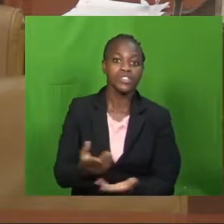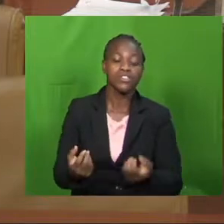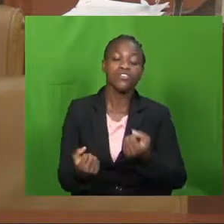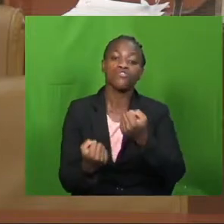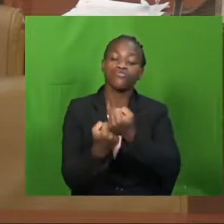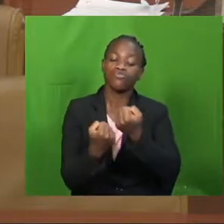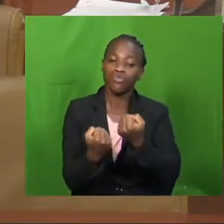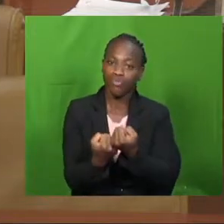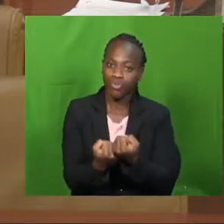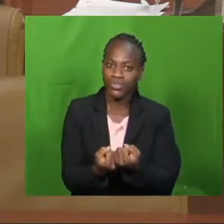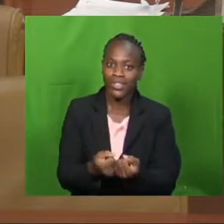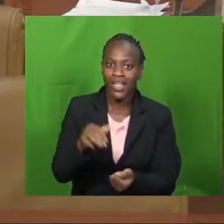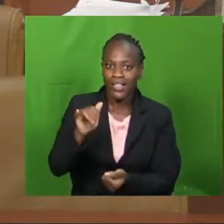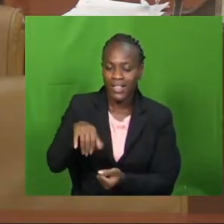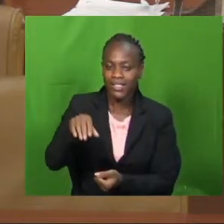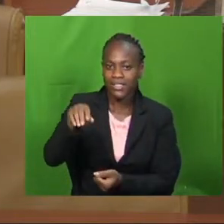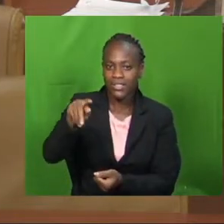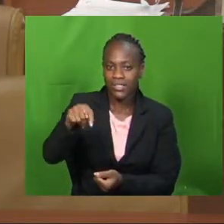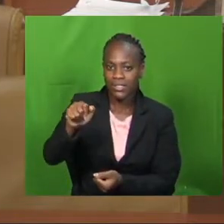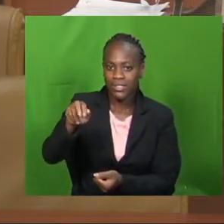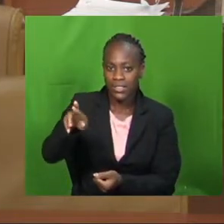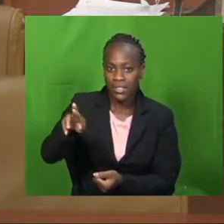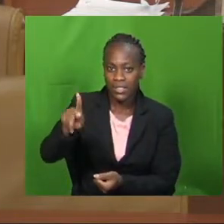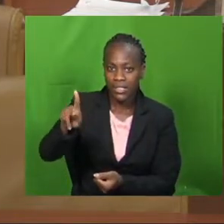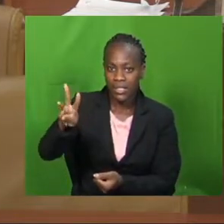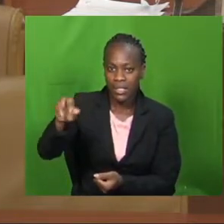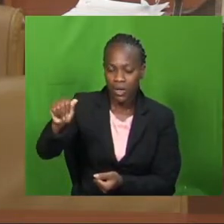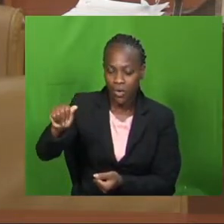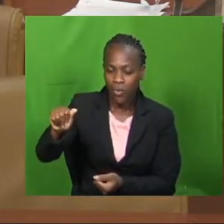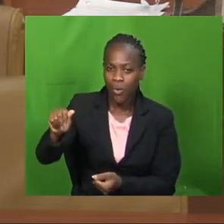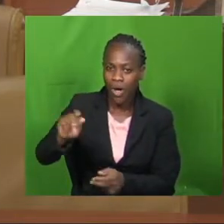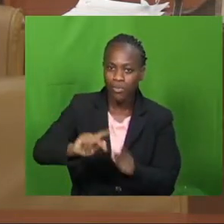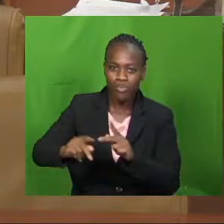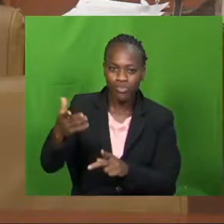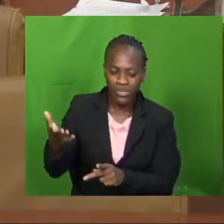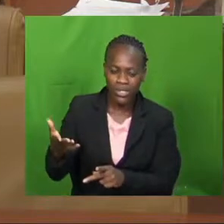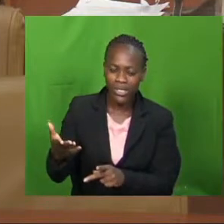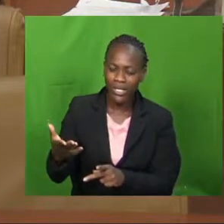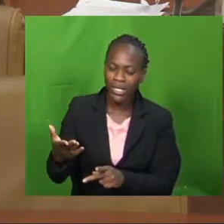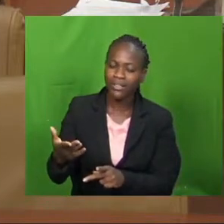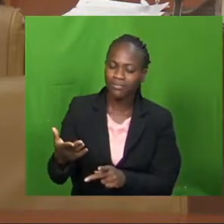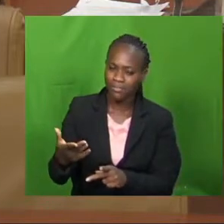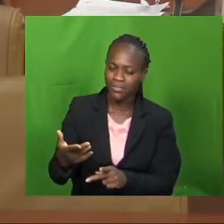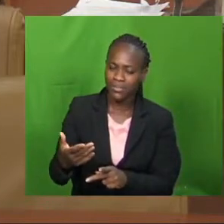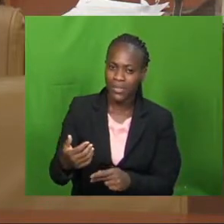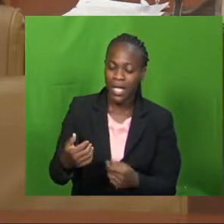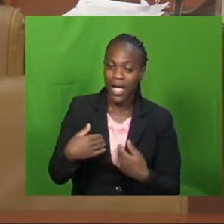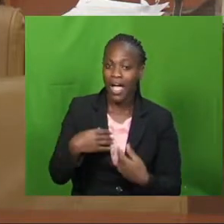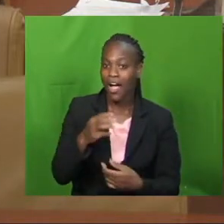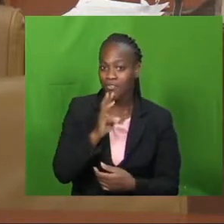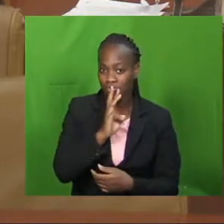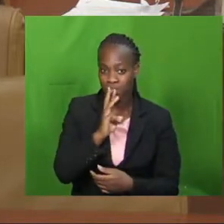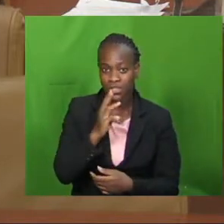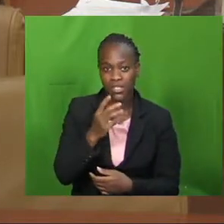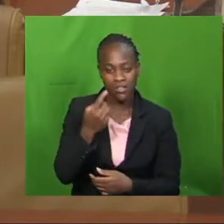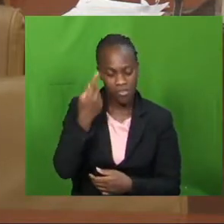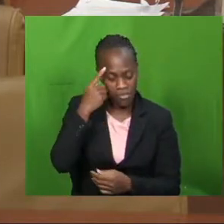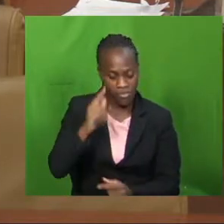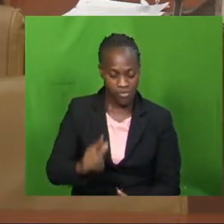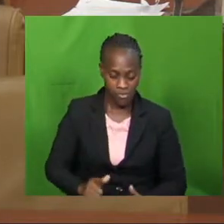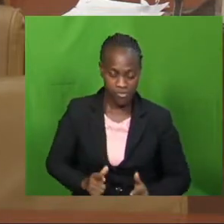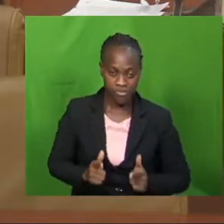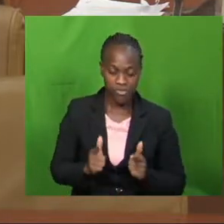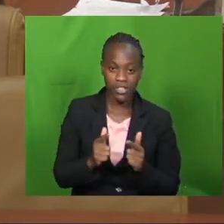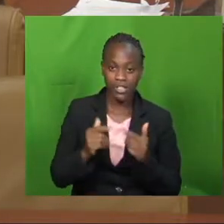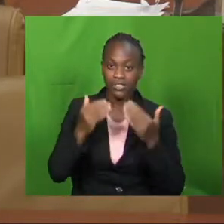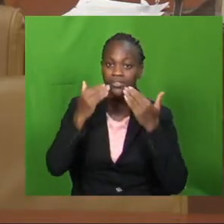so that the people of Takwa will be less burdened when it comes to the issue of water for their livelihood. On that note, Mr. Speaker, thank